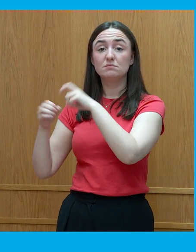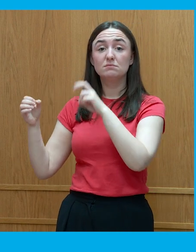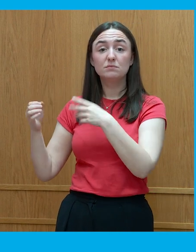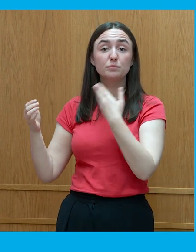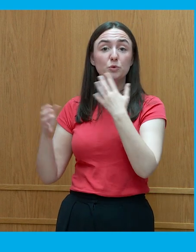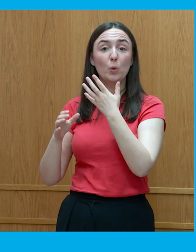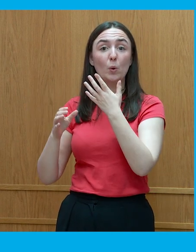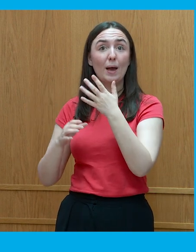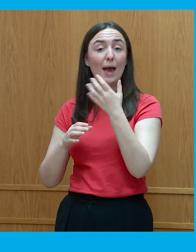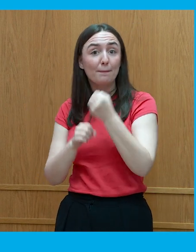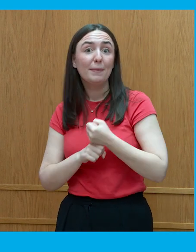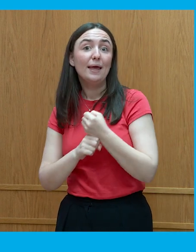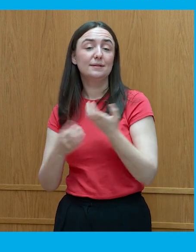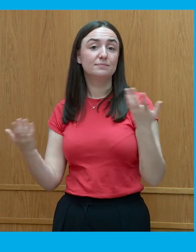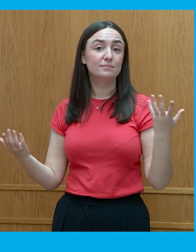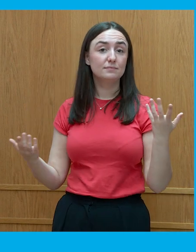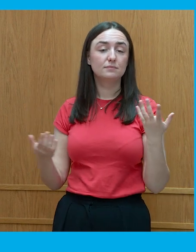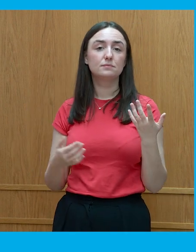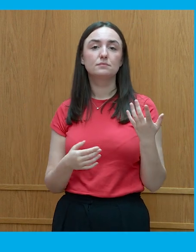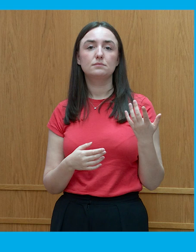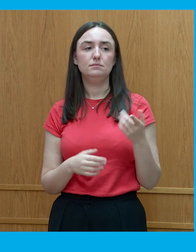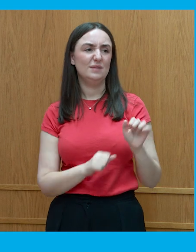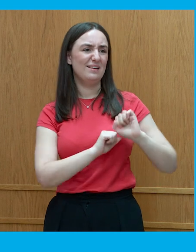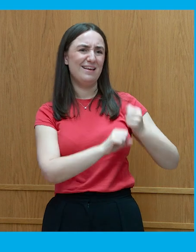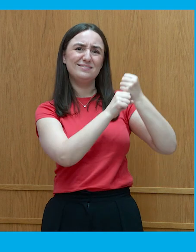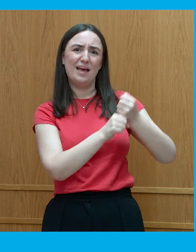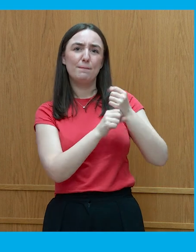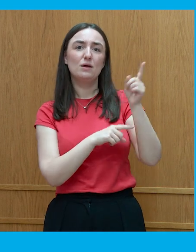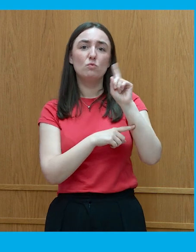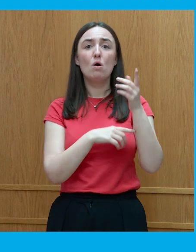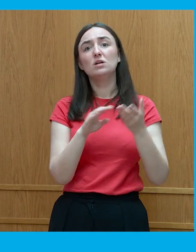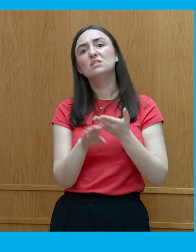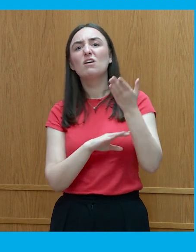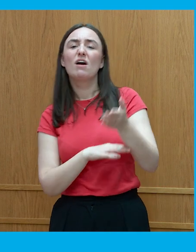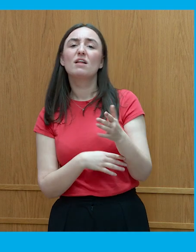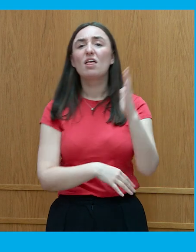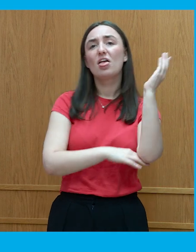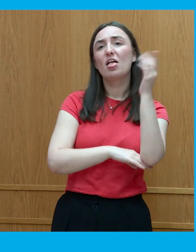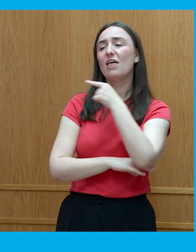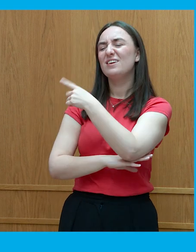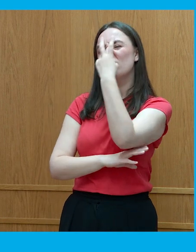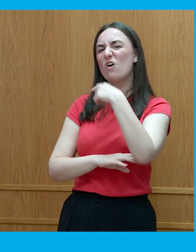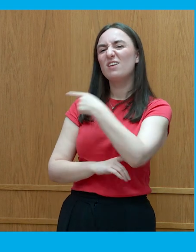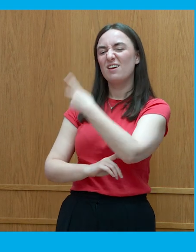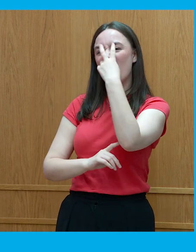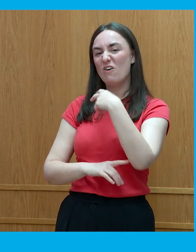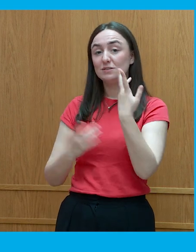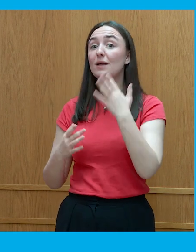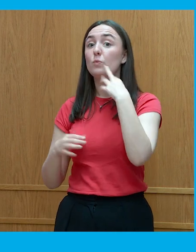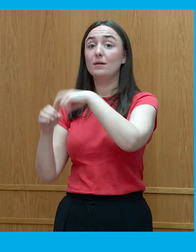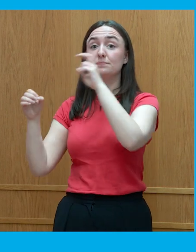campaign. His campaign is rolling out in front of his golf courses and saying how old Biden is. And when Biden stepped out, that was a